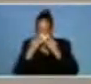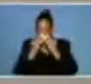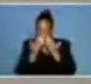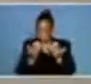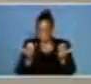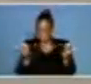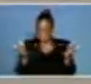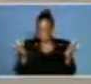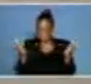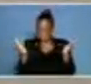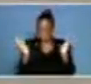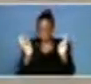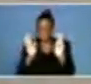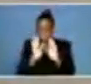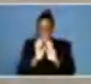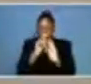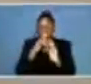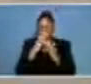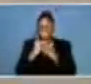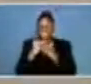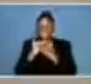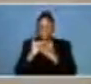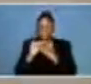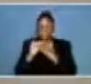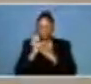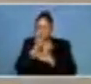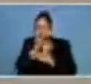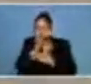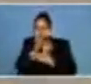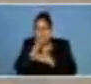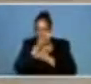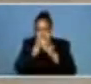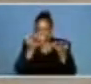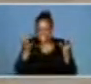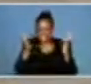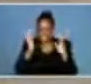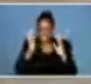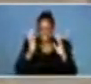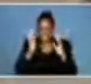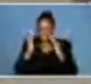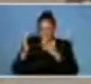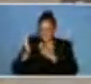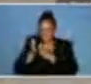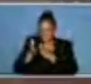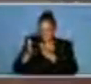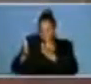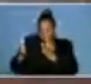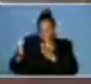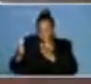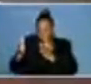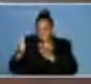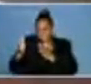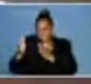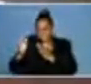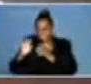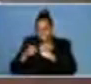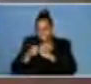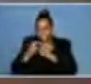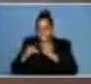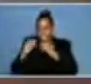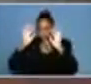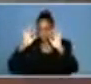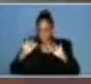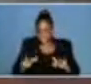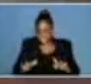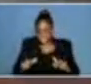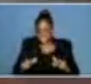field, we're going to bring grass straight around the infield about 10 foot, but 8 to 10 foot from the infield, so that when it rains, that the grass will